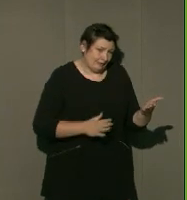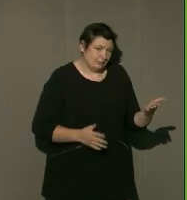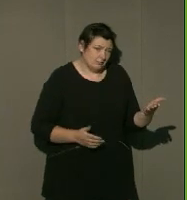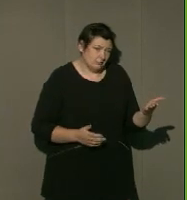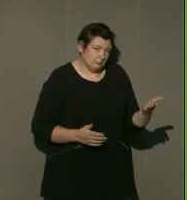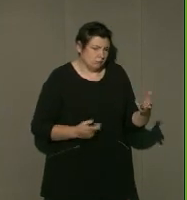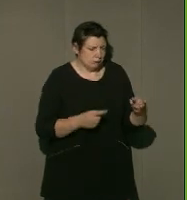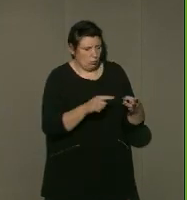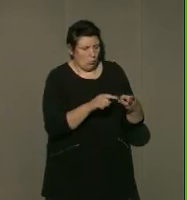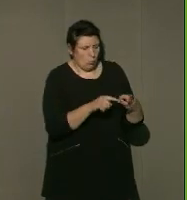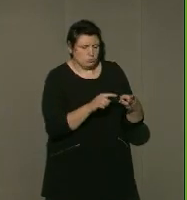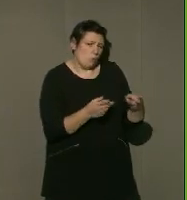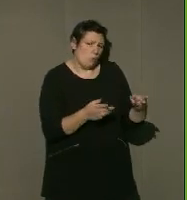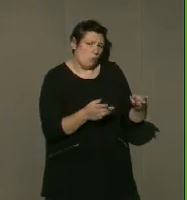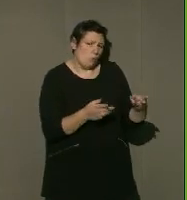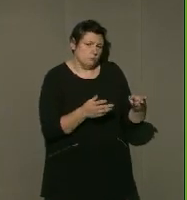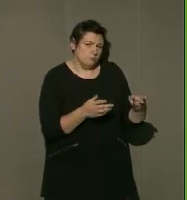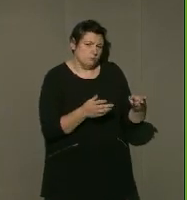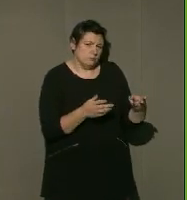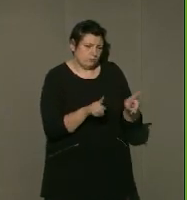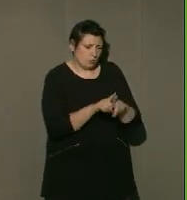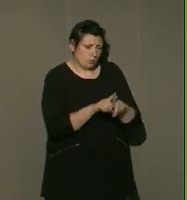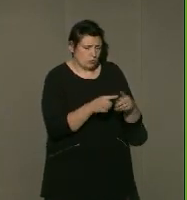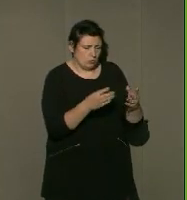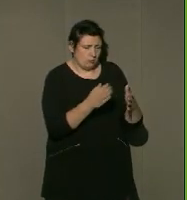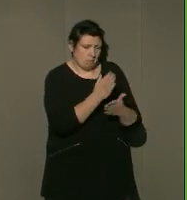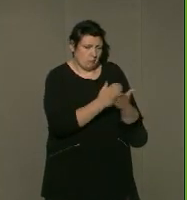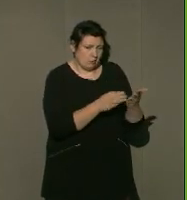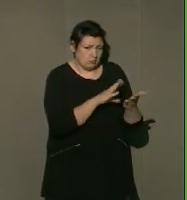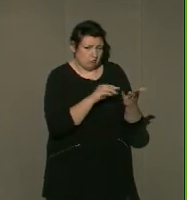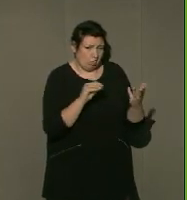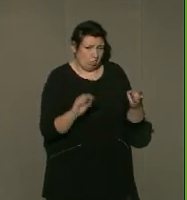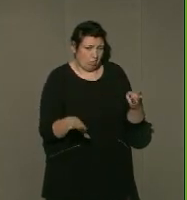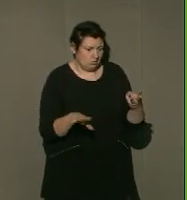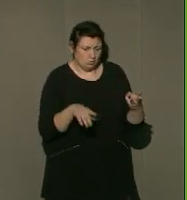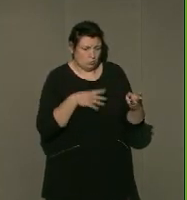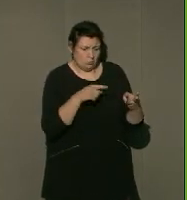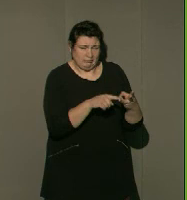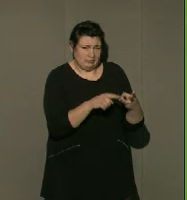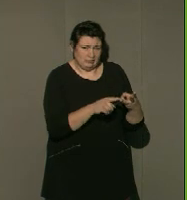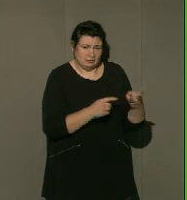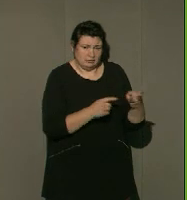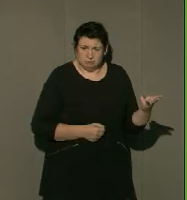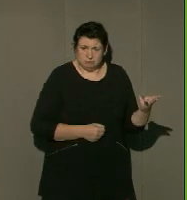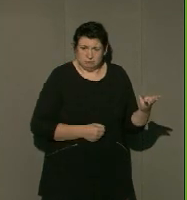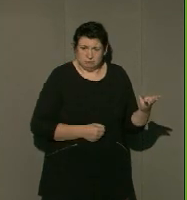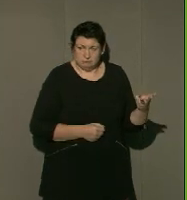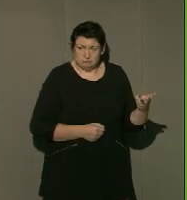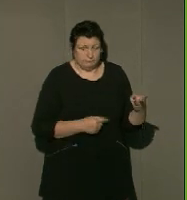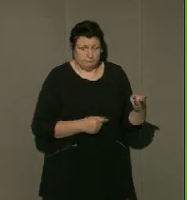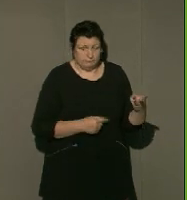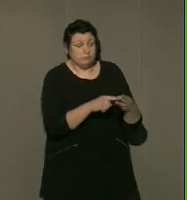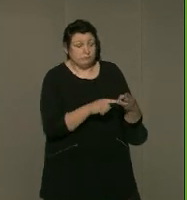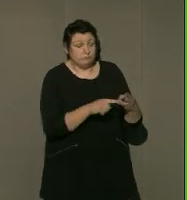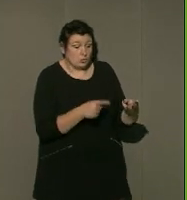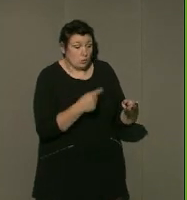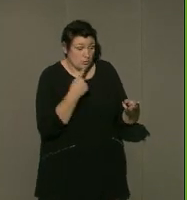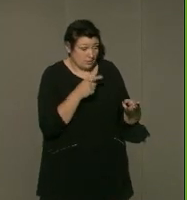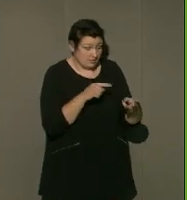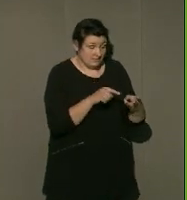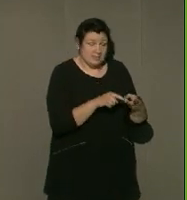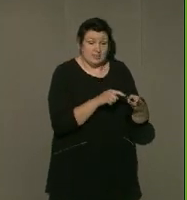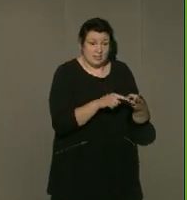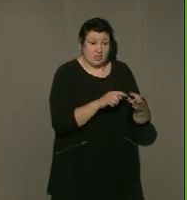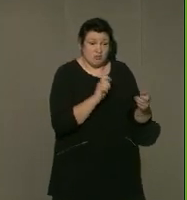And did it cut out those bits that were thus permitted? That member ballot said it should change the bits it was meant